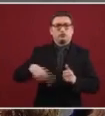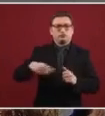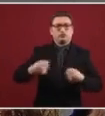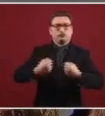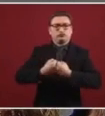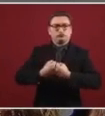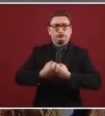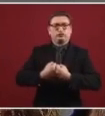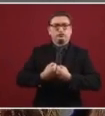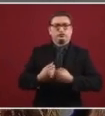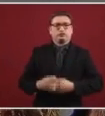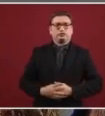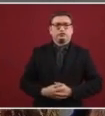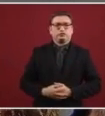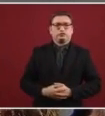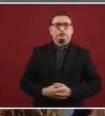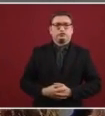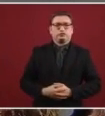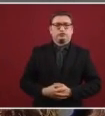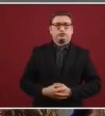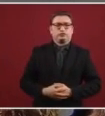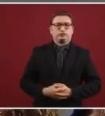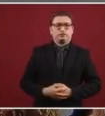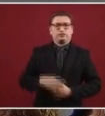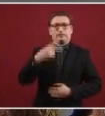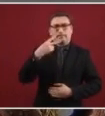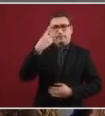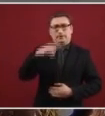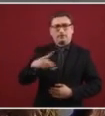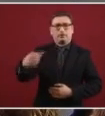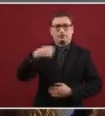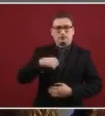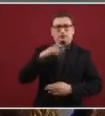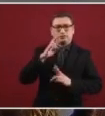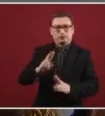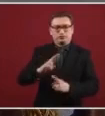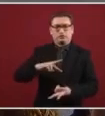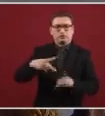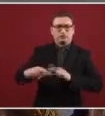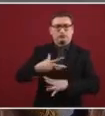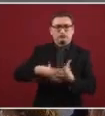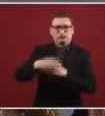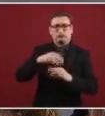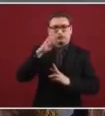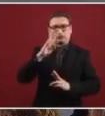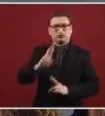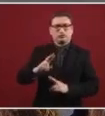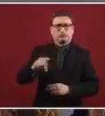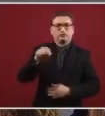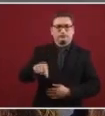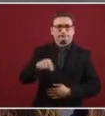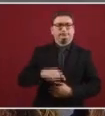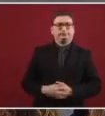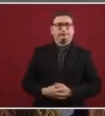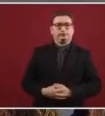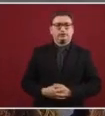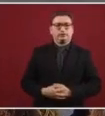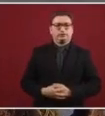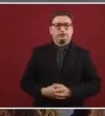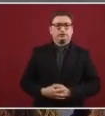showing us great respect, and I respect them in return. the